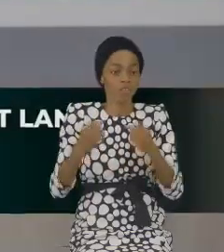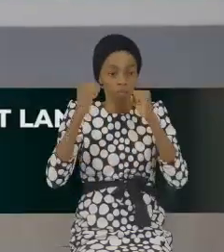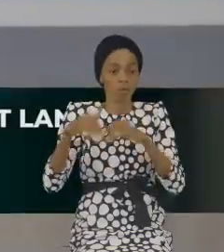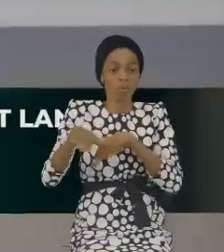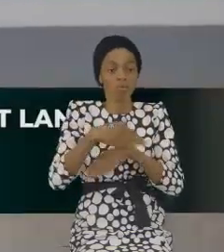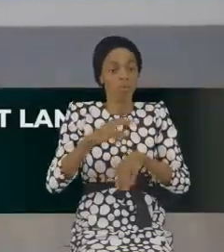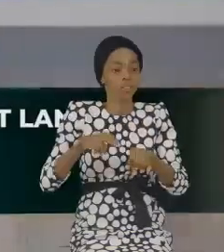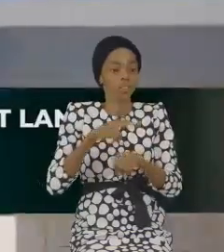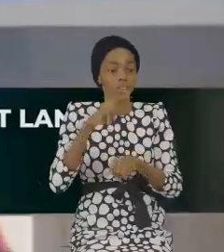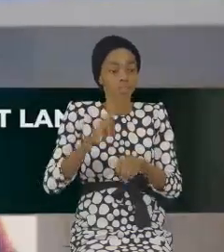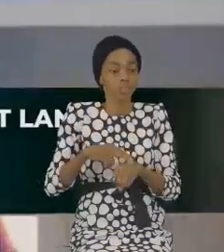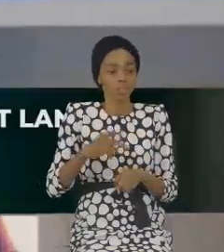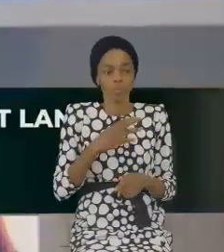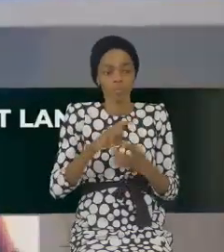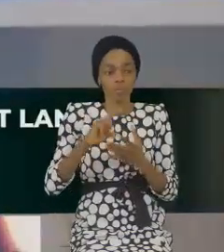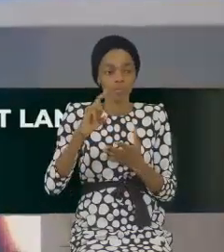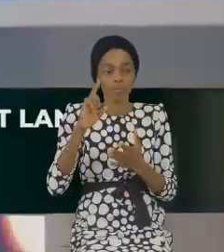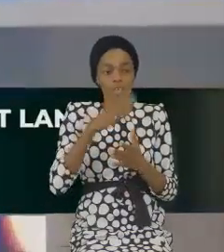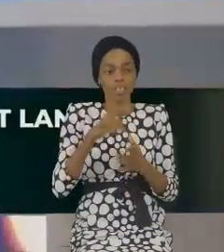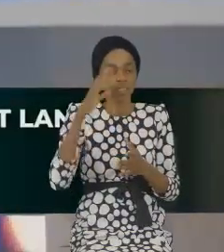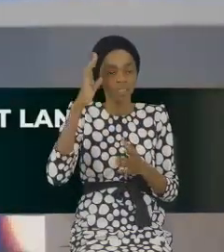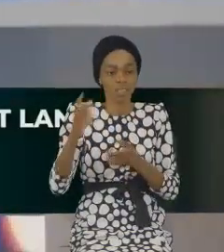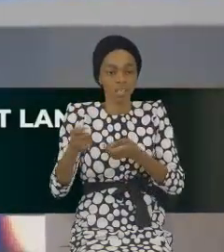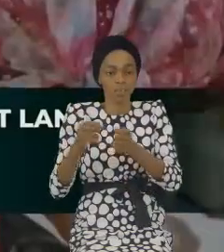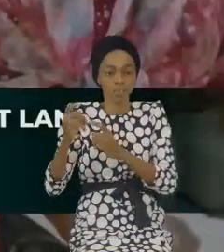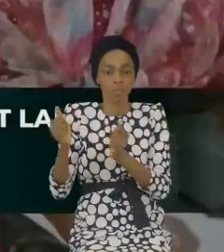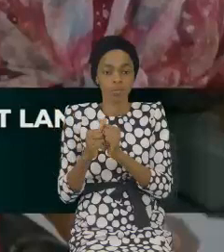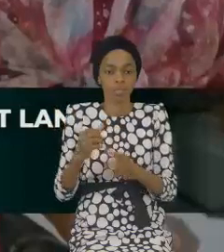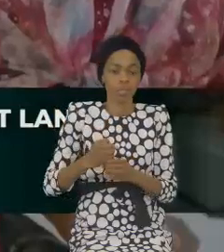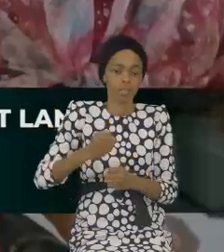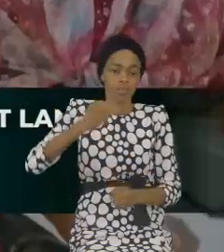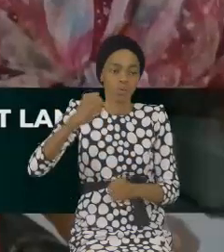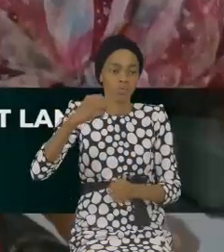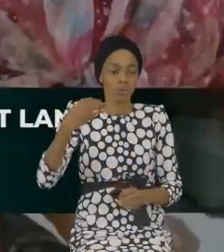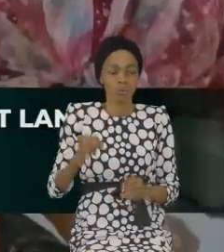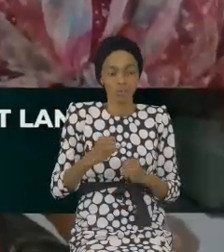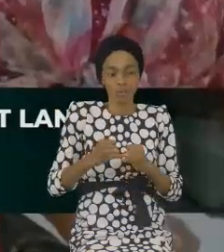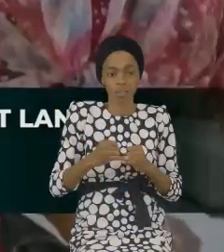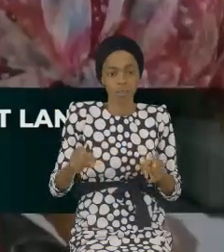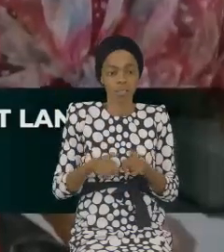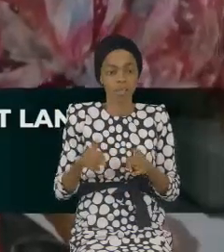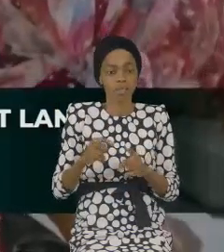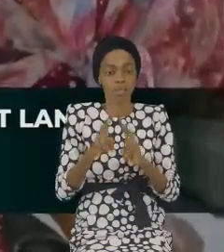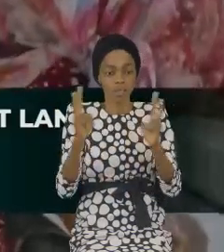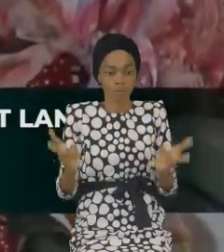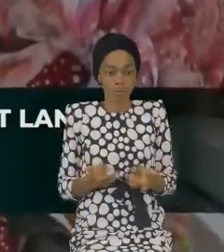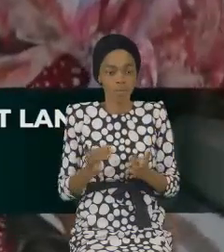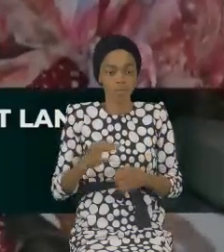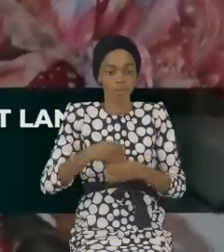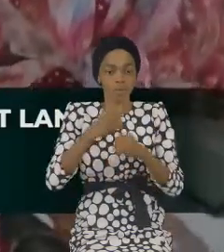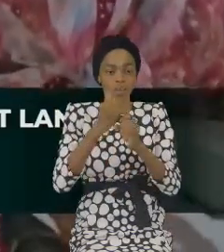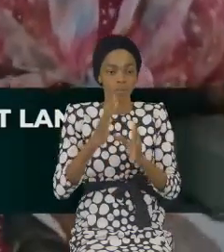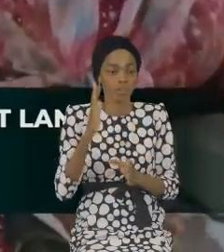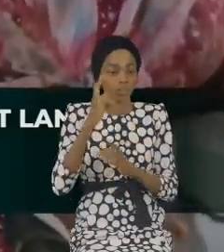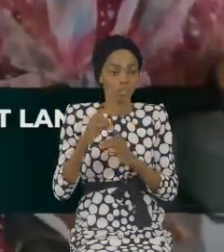In verse 27, and he shall rule them with a rod of iron. As the vessels of a potter shall